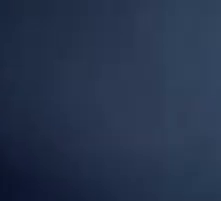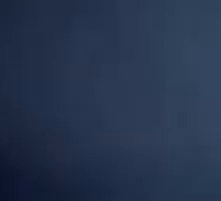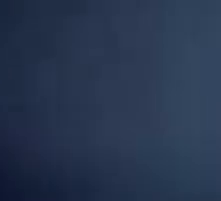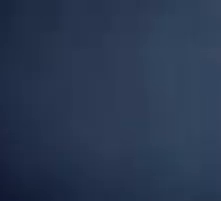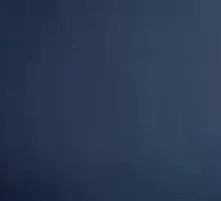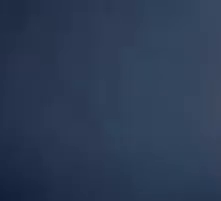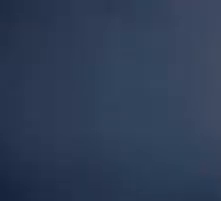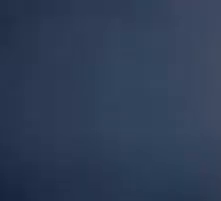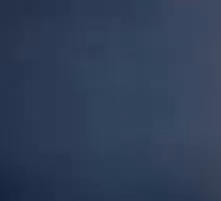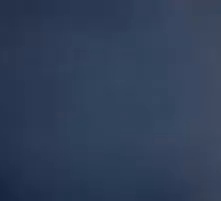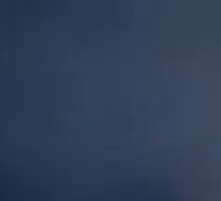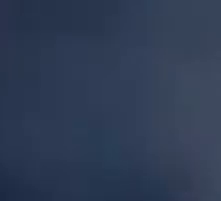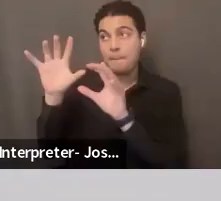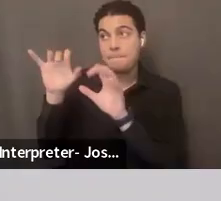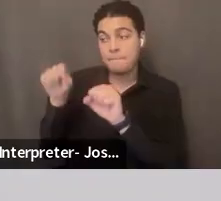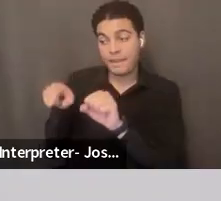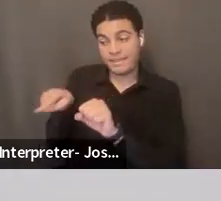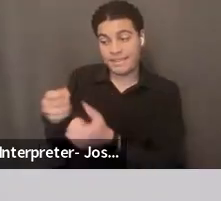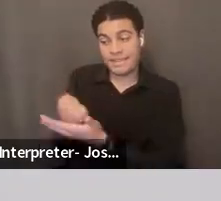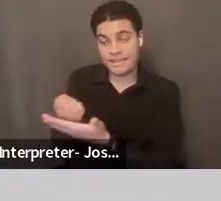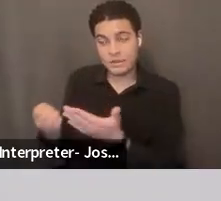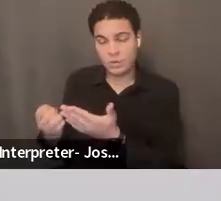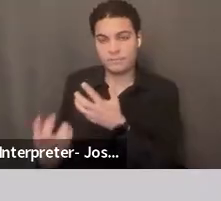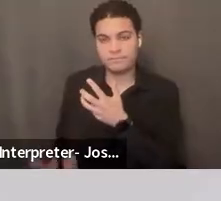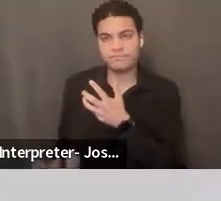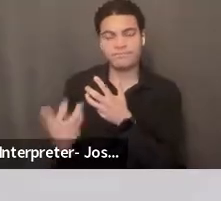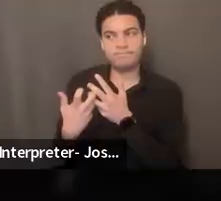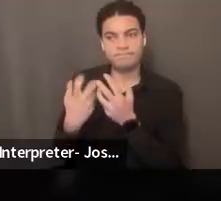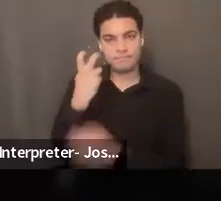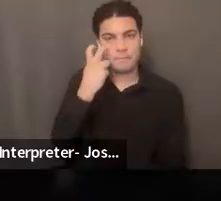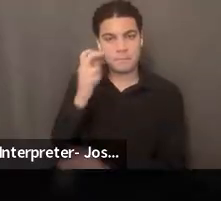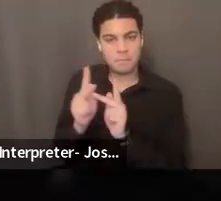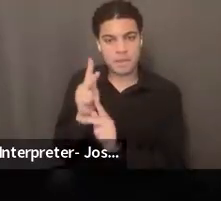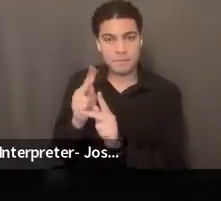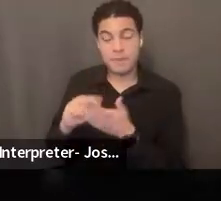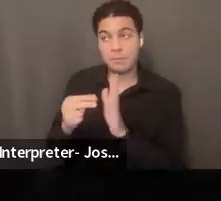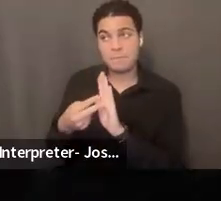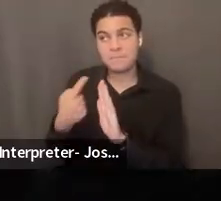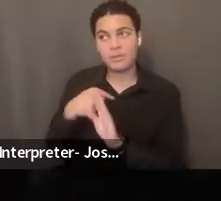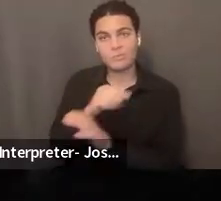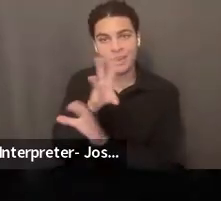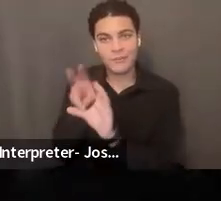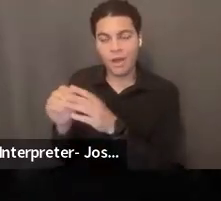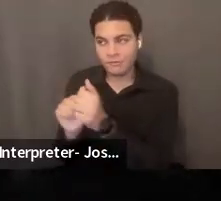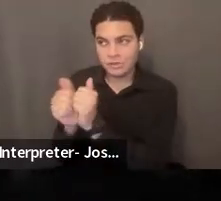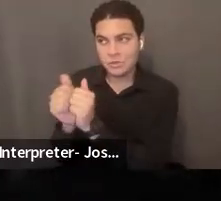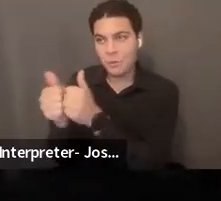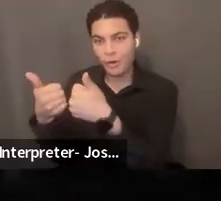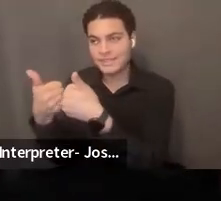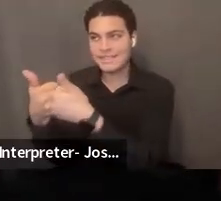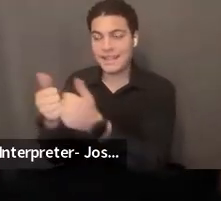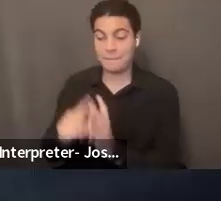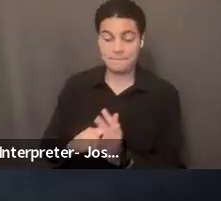is amazing with this device for us blind people. This way we could stay in with the game from the beginning